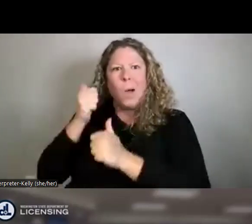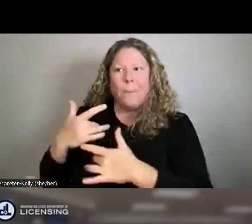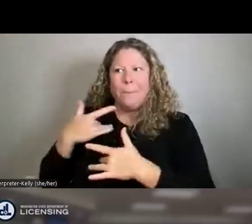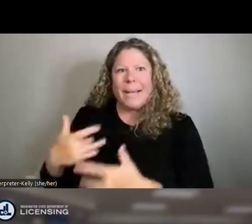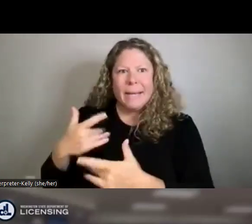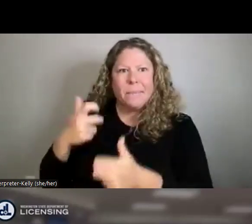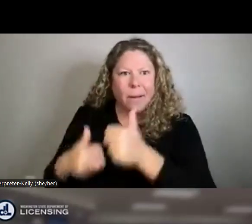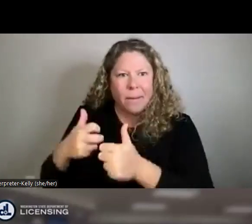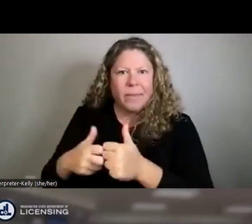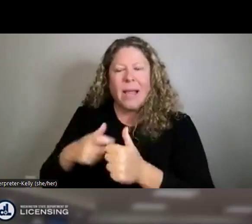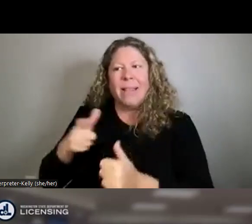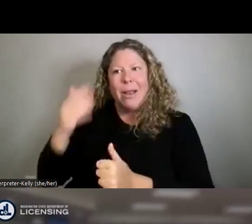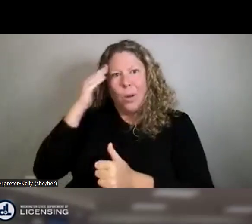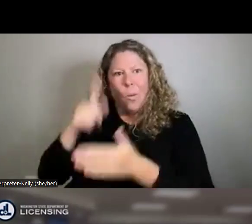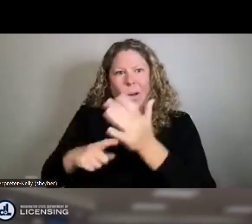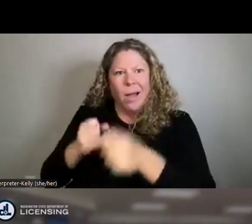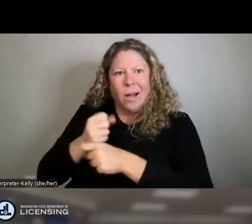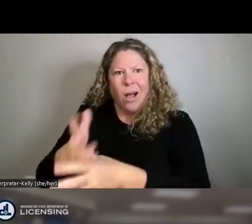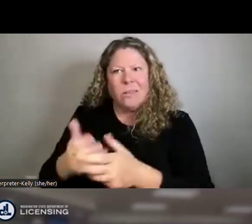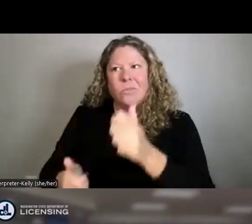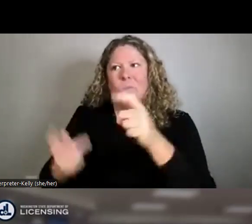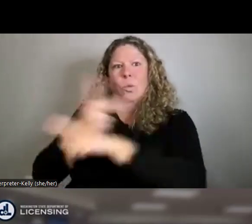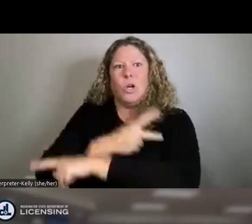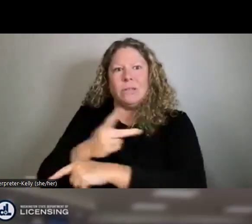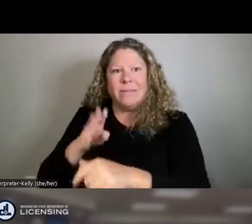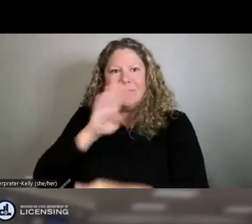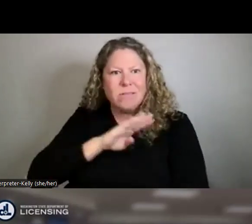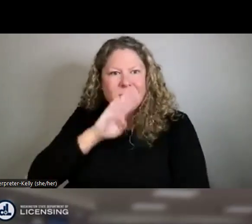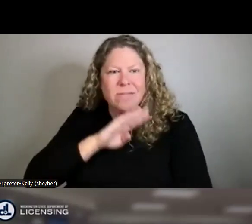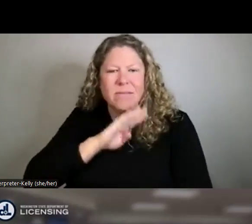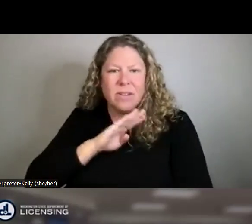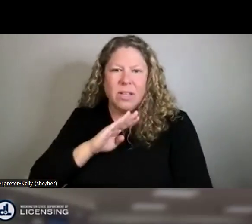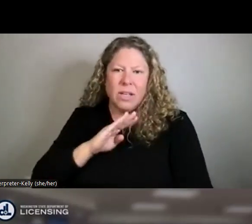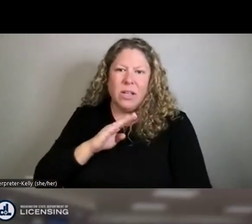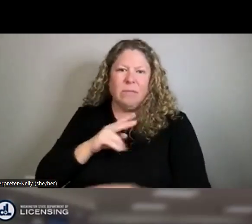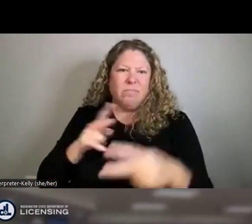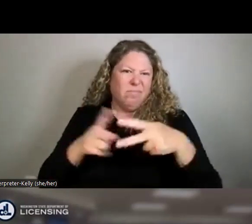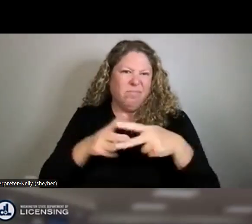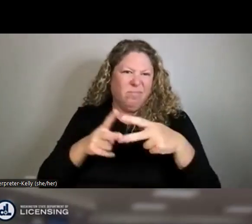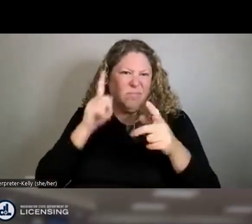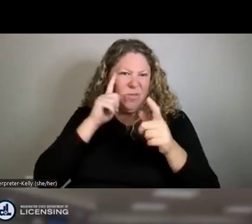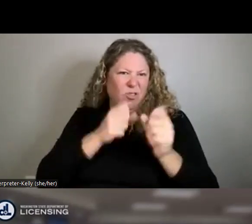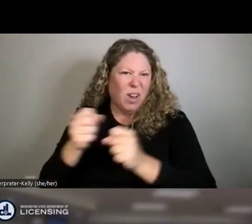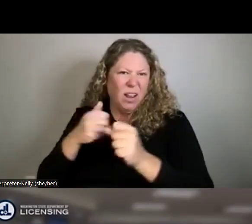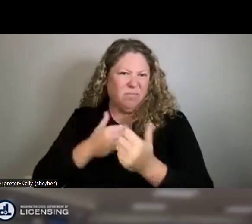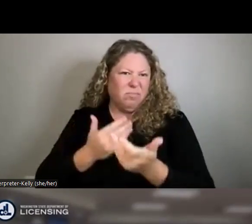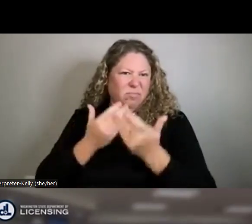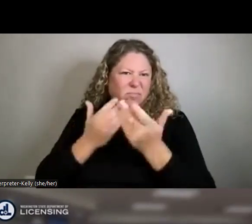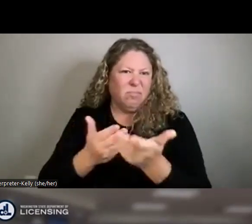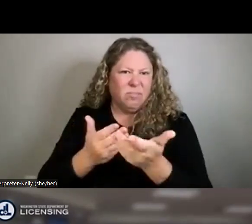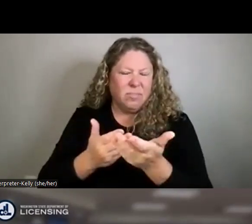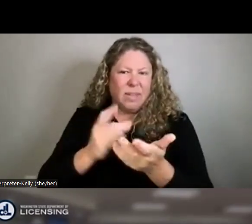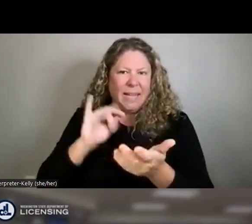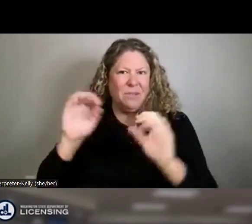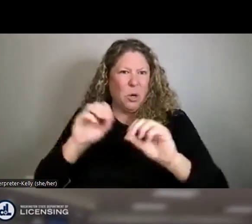pain and frustration. So those are two strategies we would definitely recommend to, if you don't have data, that you can